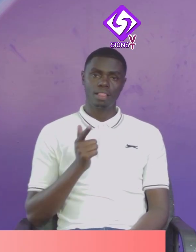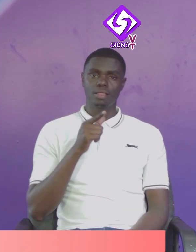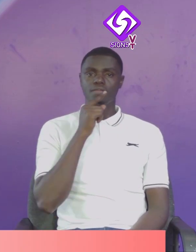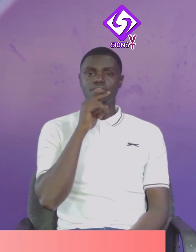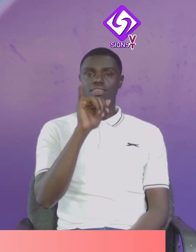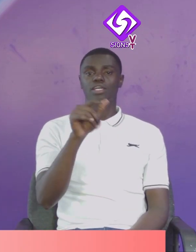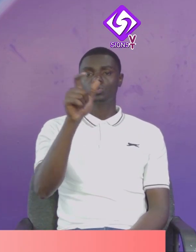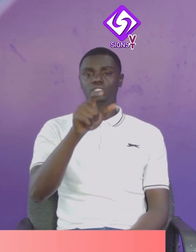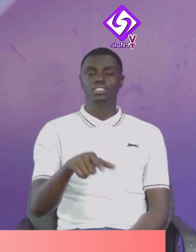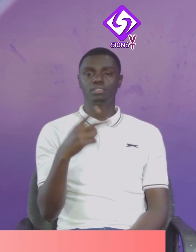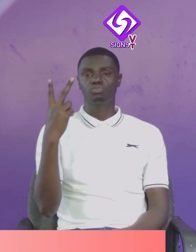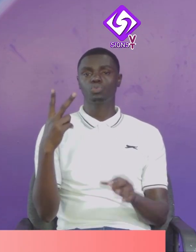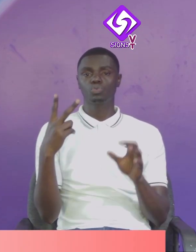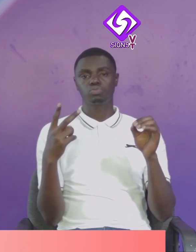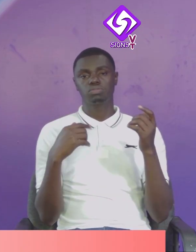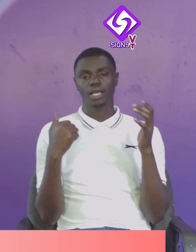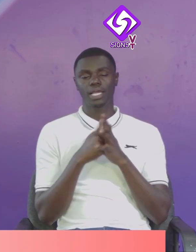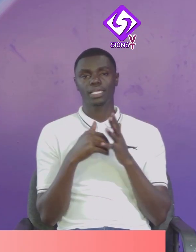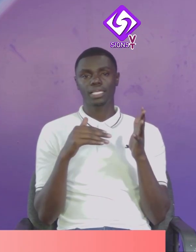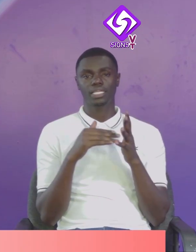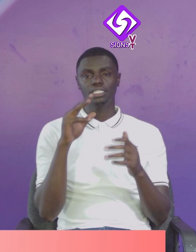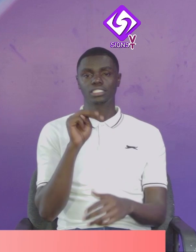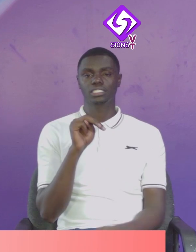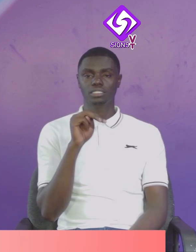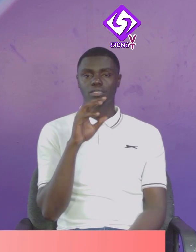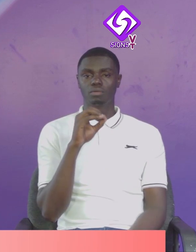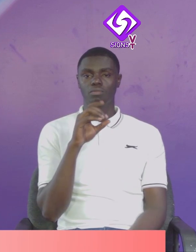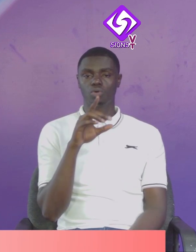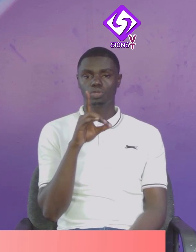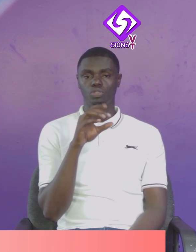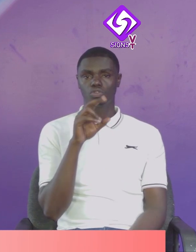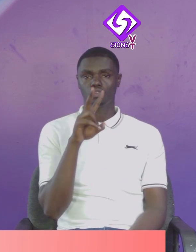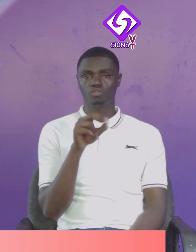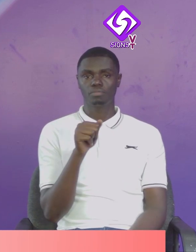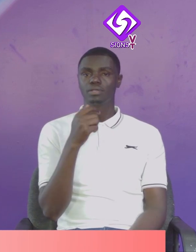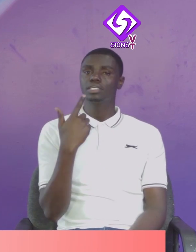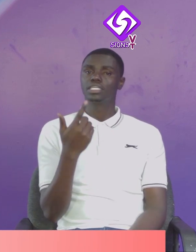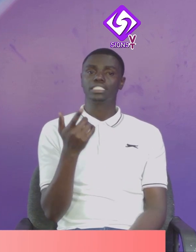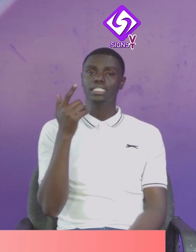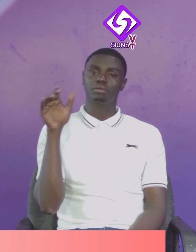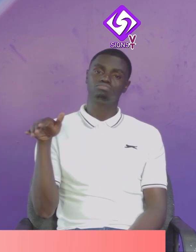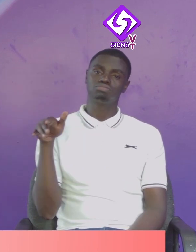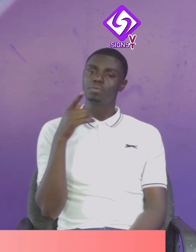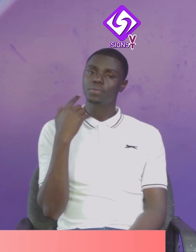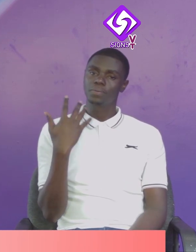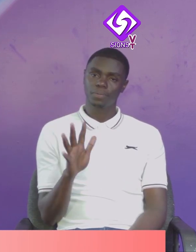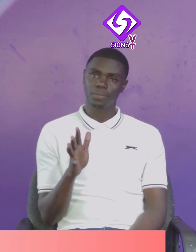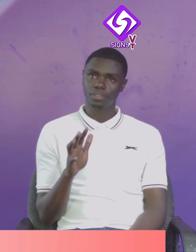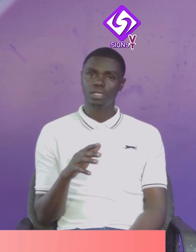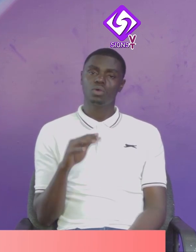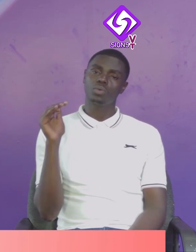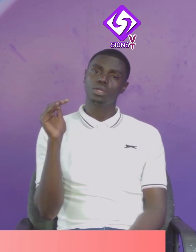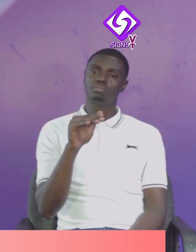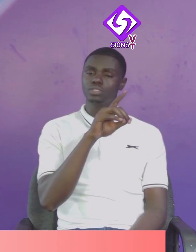was Italy with a 2-0 win against Moldova. But of course, just like Makona is mentioning, we are posing big question